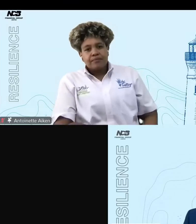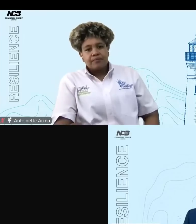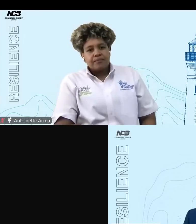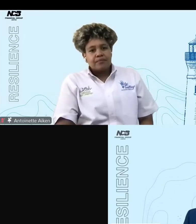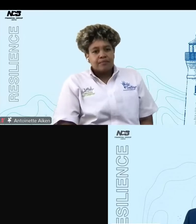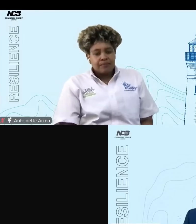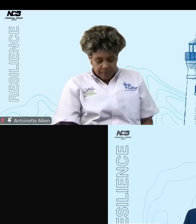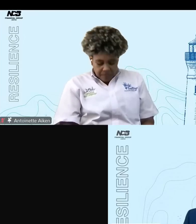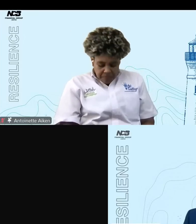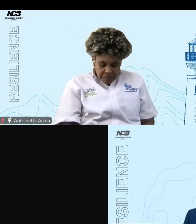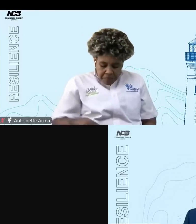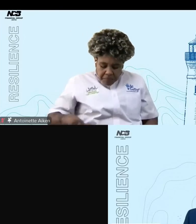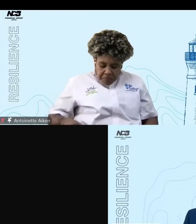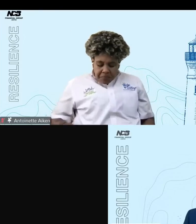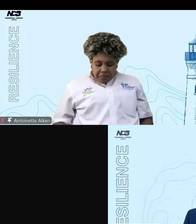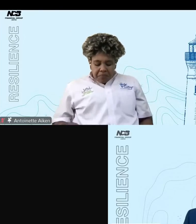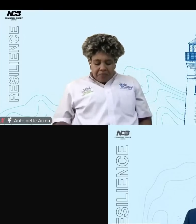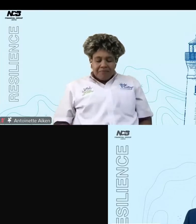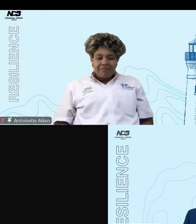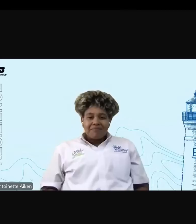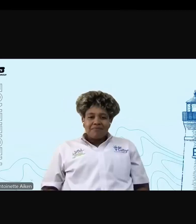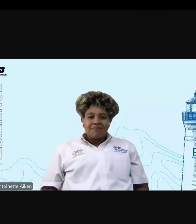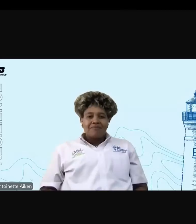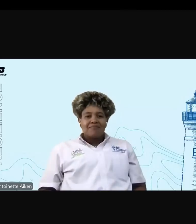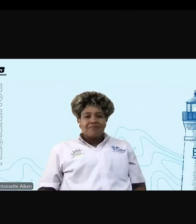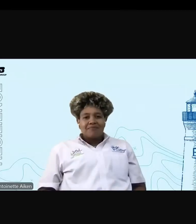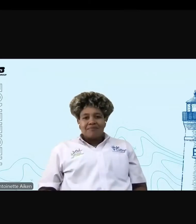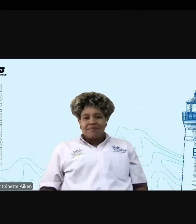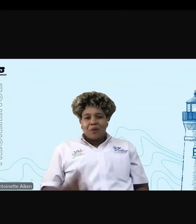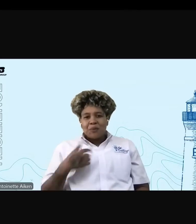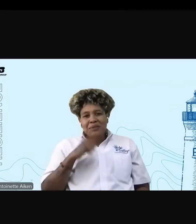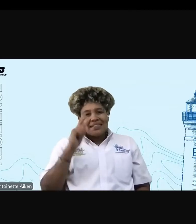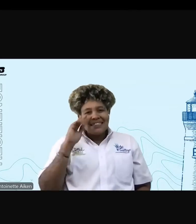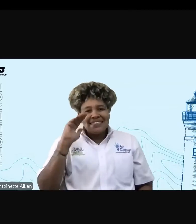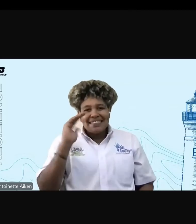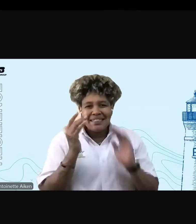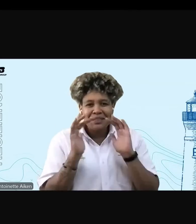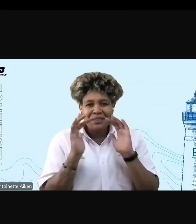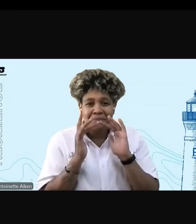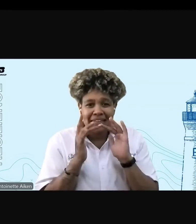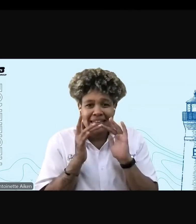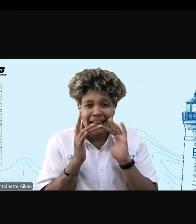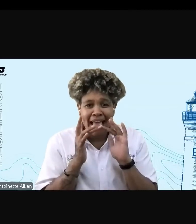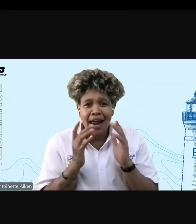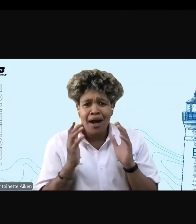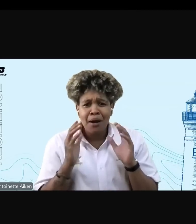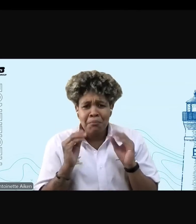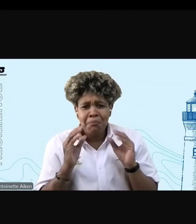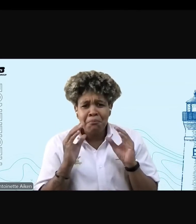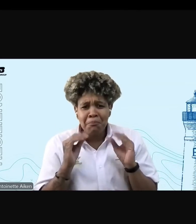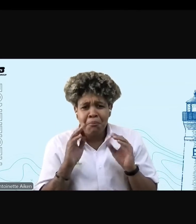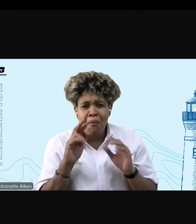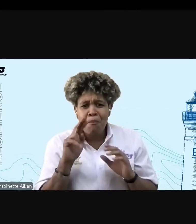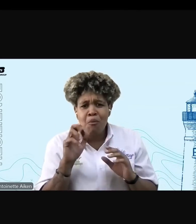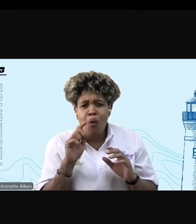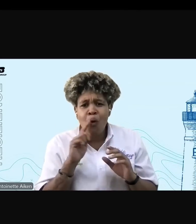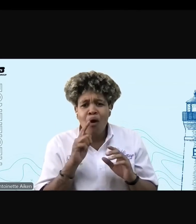all right, we seem to now be having an issue with Bruce's